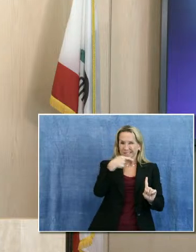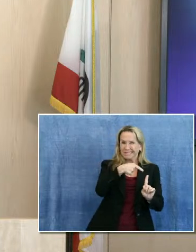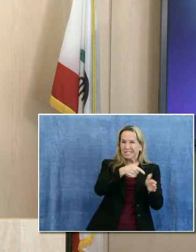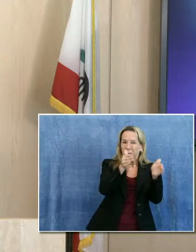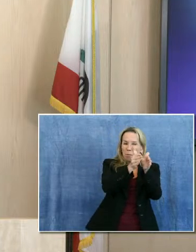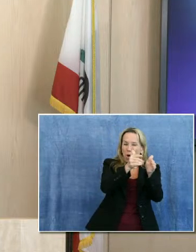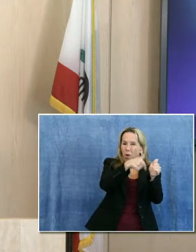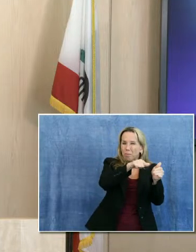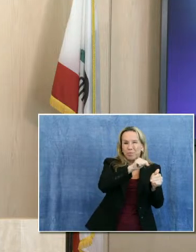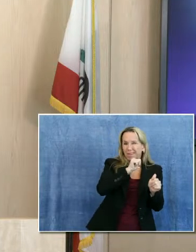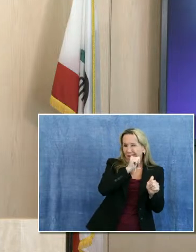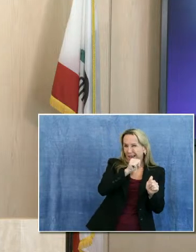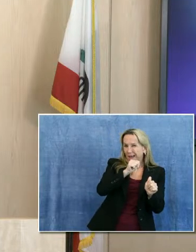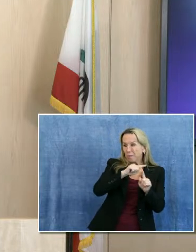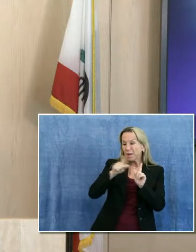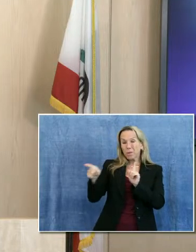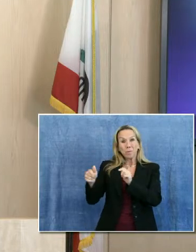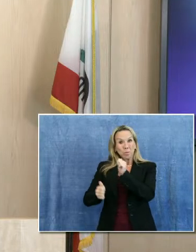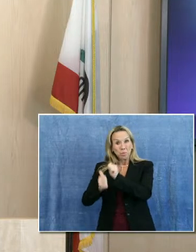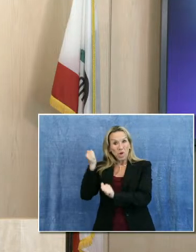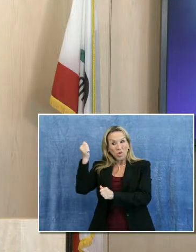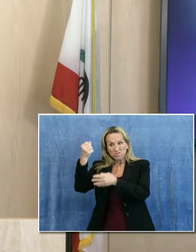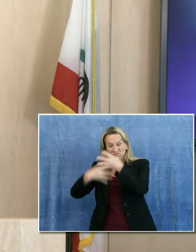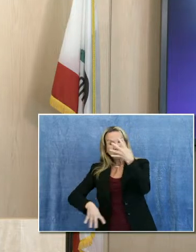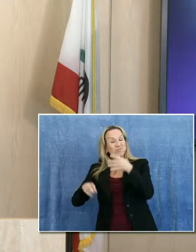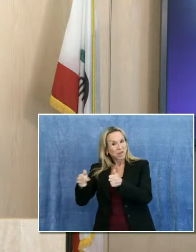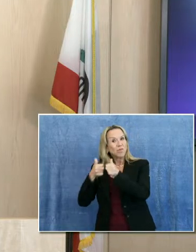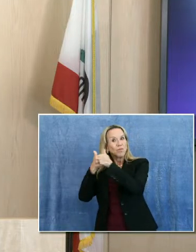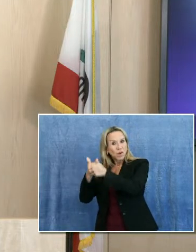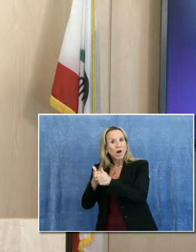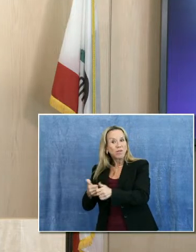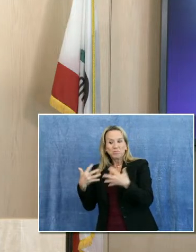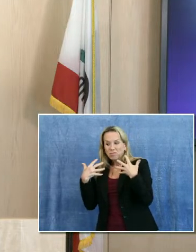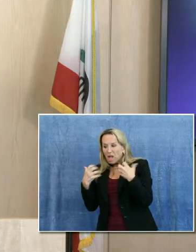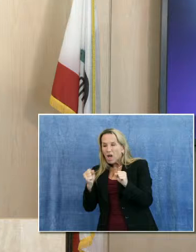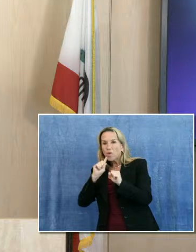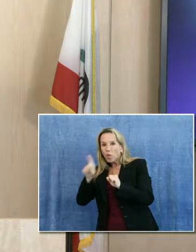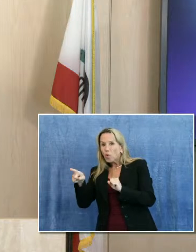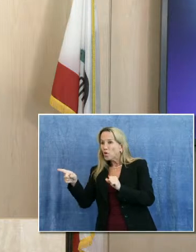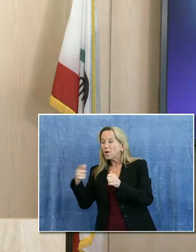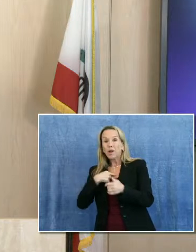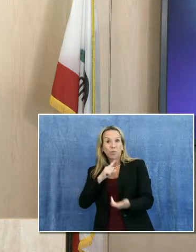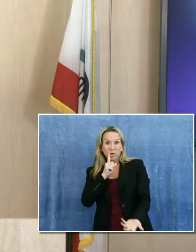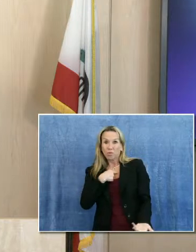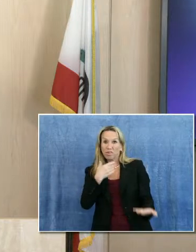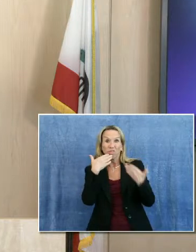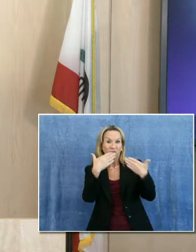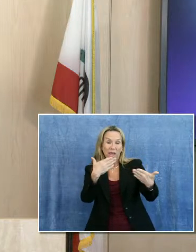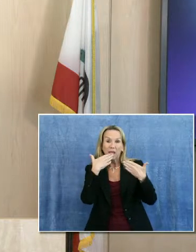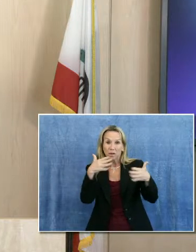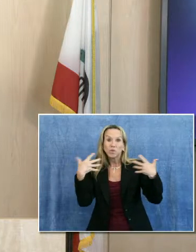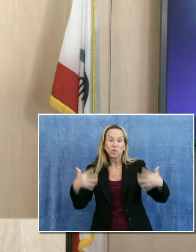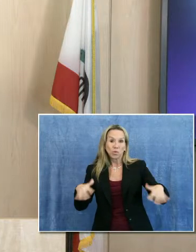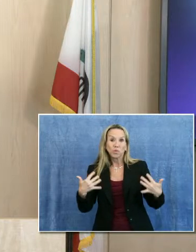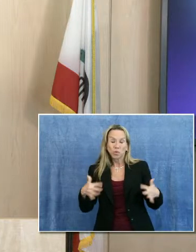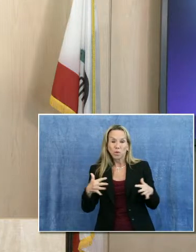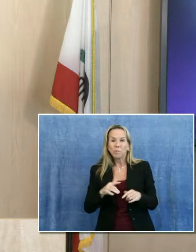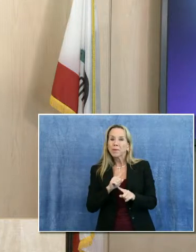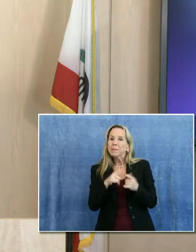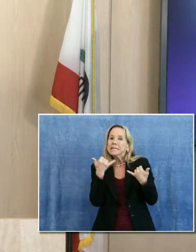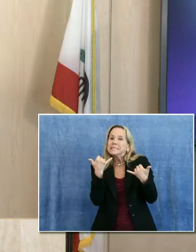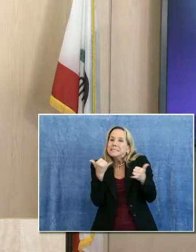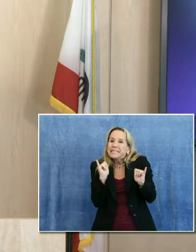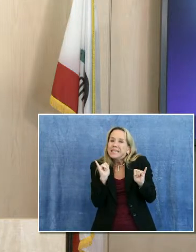operate consistent with the public health order in a safe manner. And to the overwhelming majority, we say thank you. But we have and continue to see a